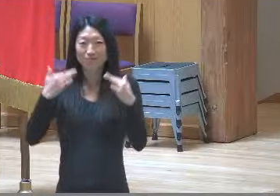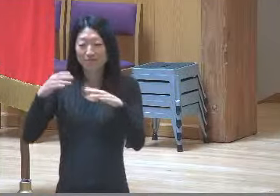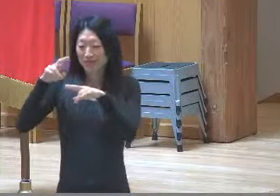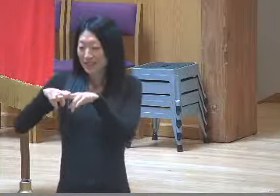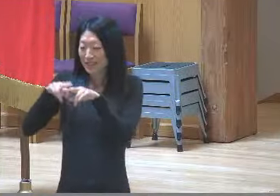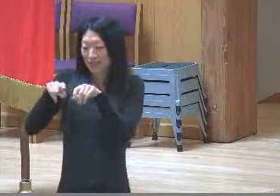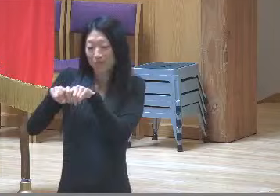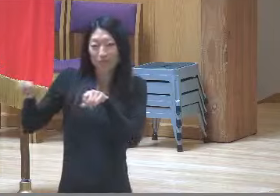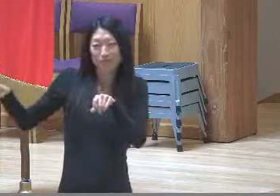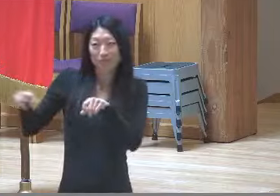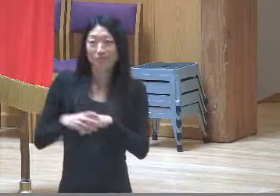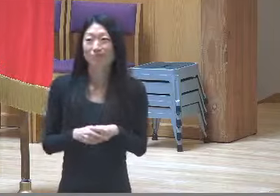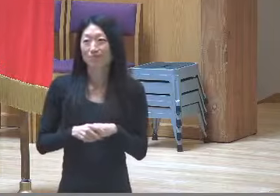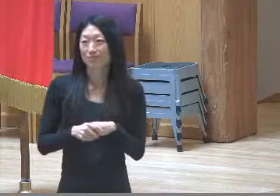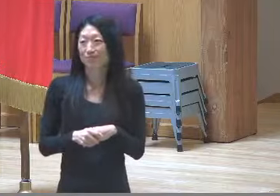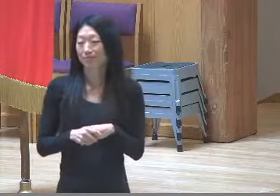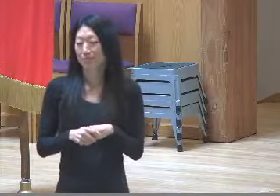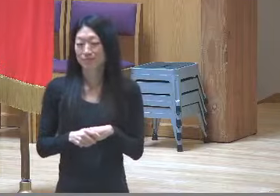Take a seat.